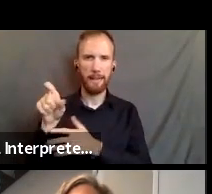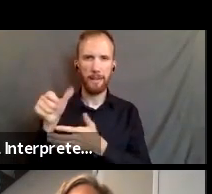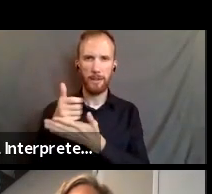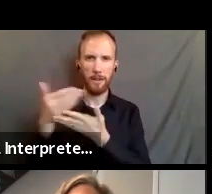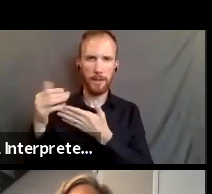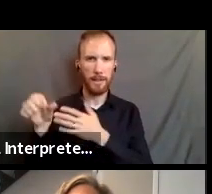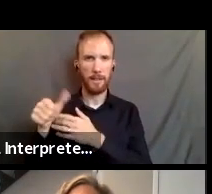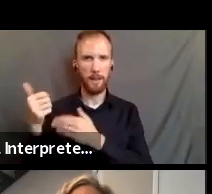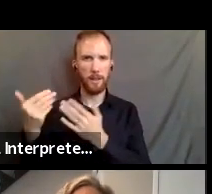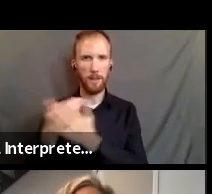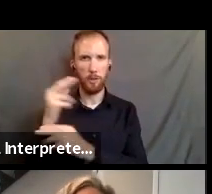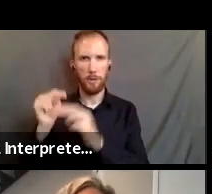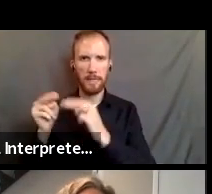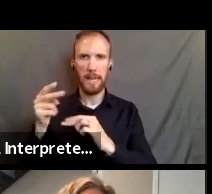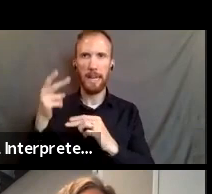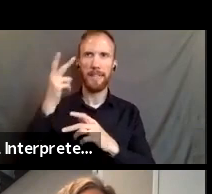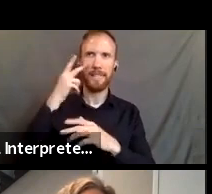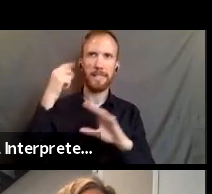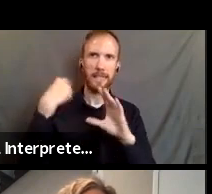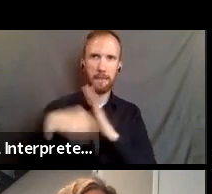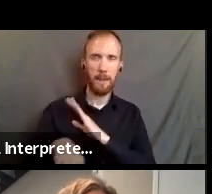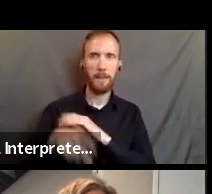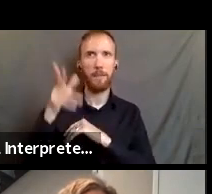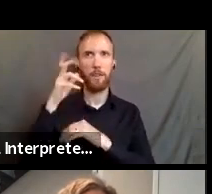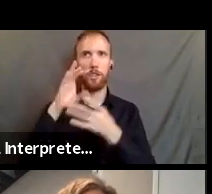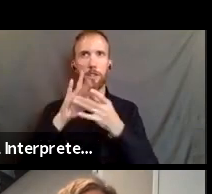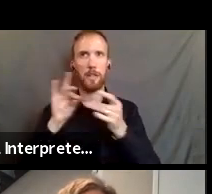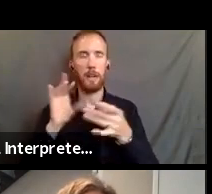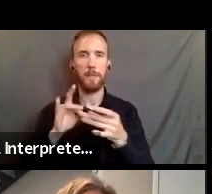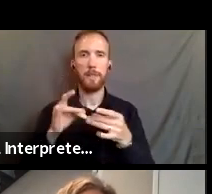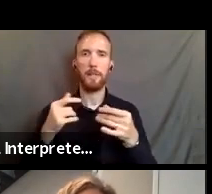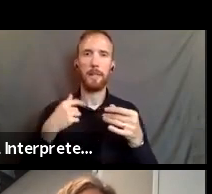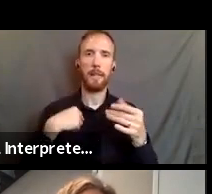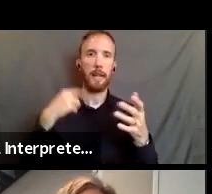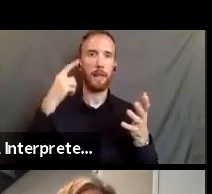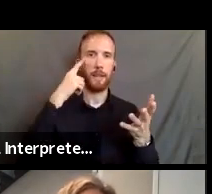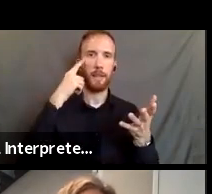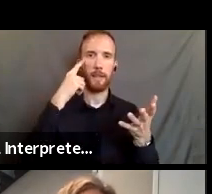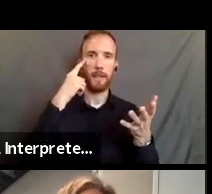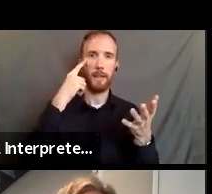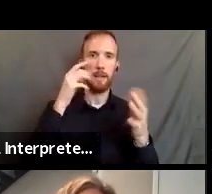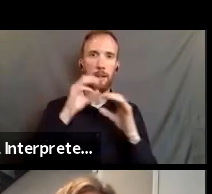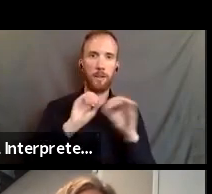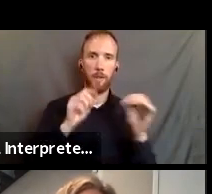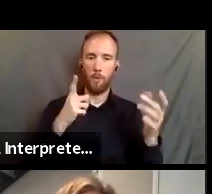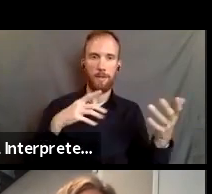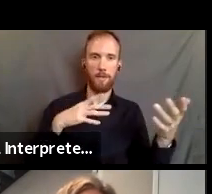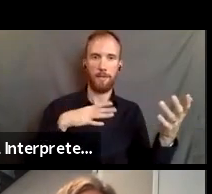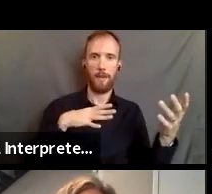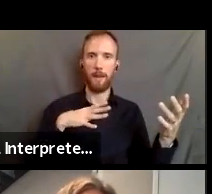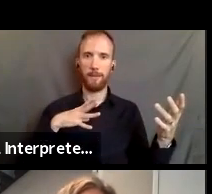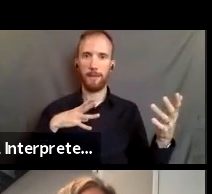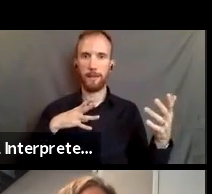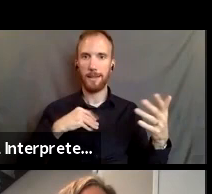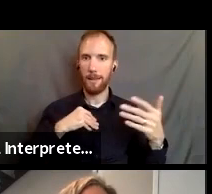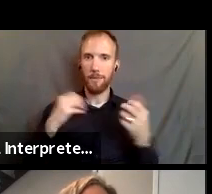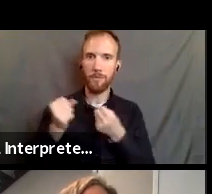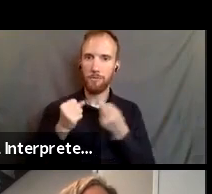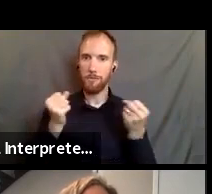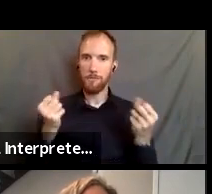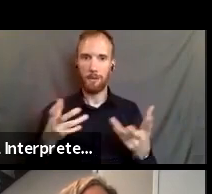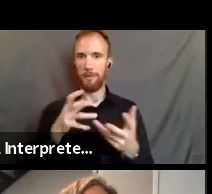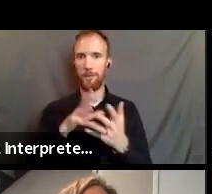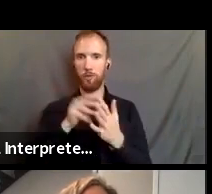heard the comments and i just want to say and i think i speak for everyone here but no one is okay with overcrowding right no one is thinking that it is